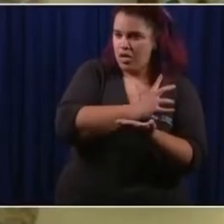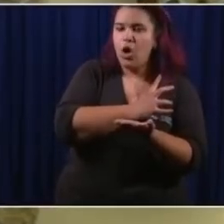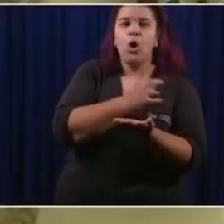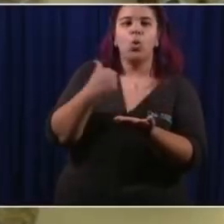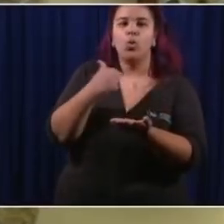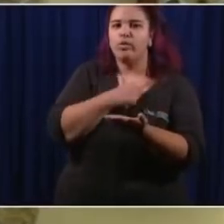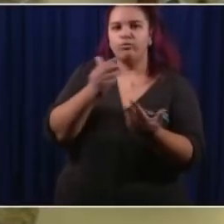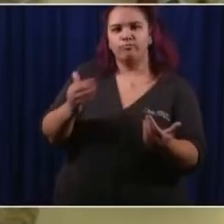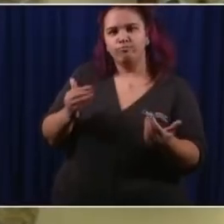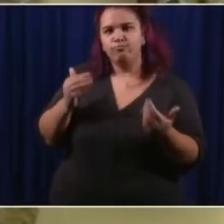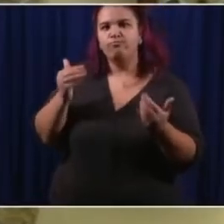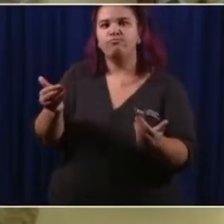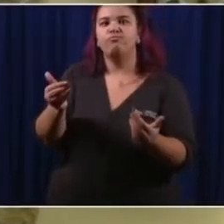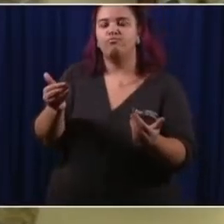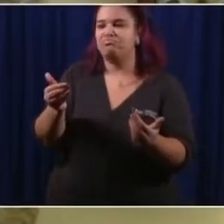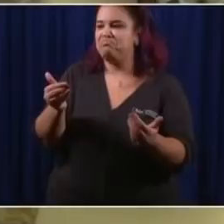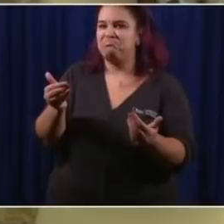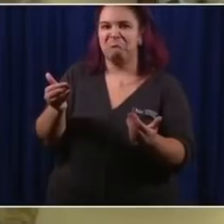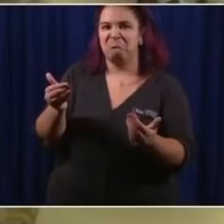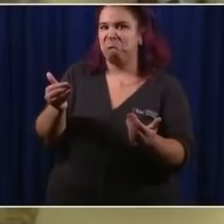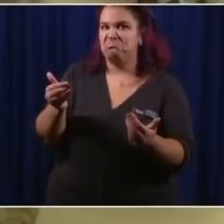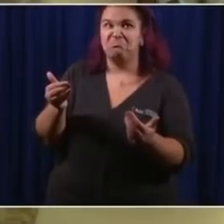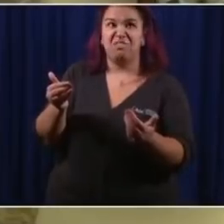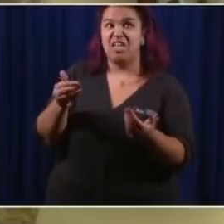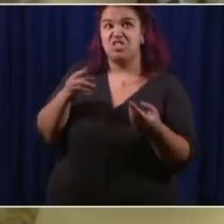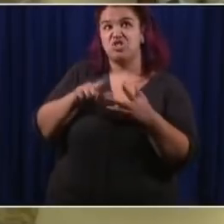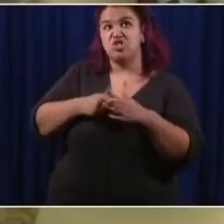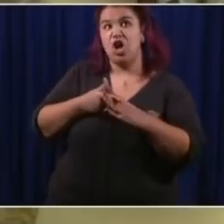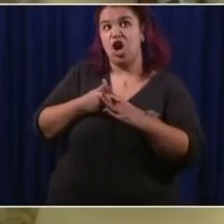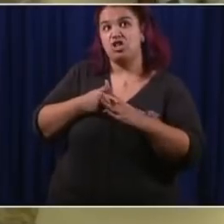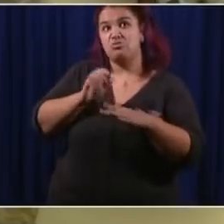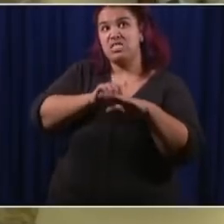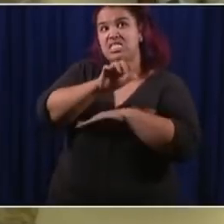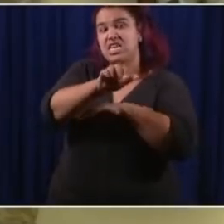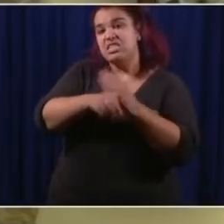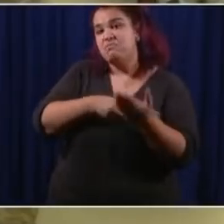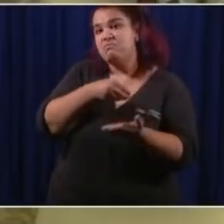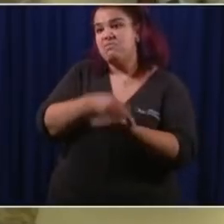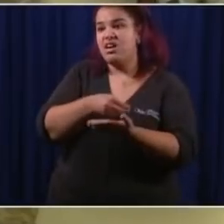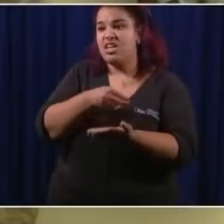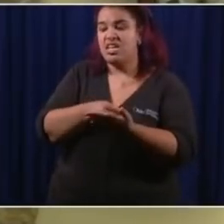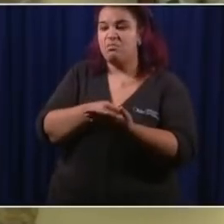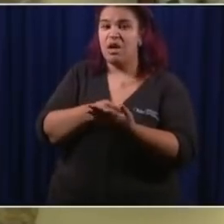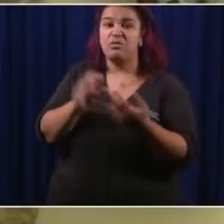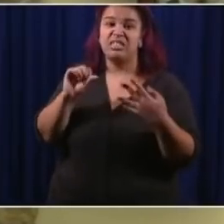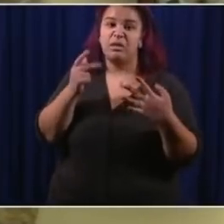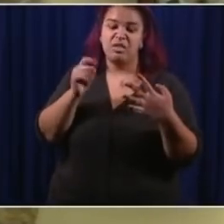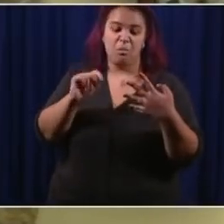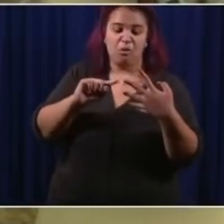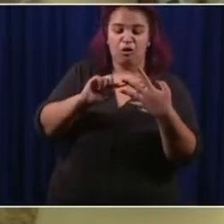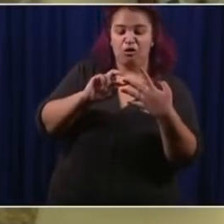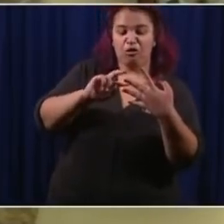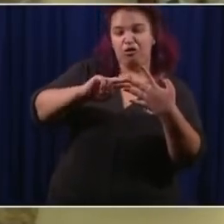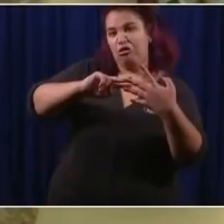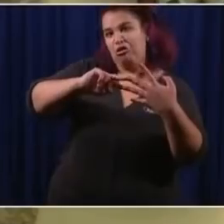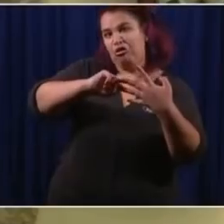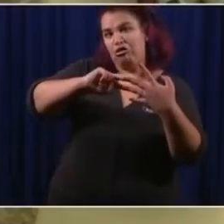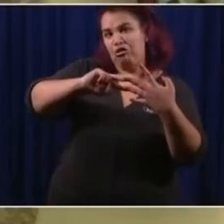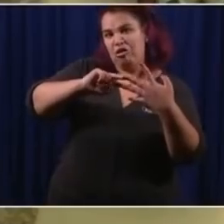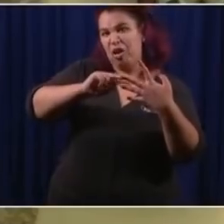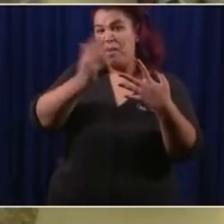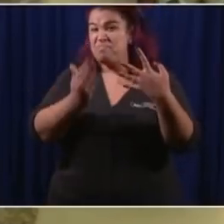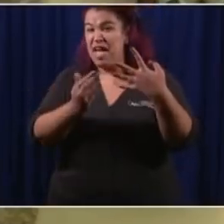done that we're talking about. The first checks going out in mid-September to late September, and those would